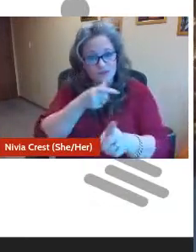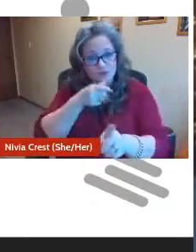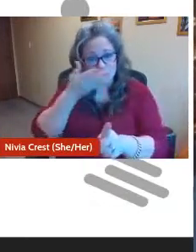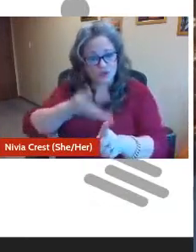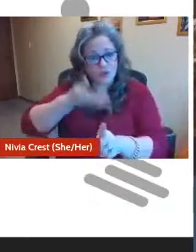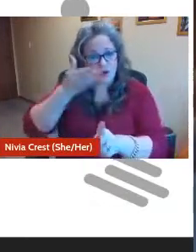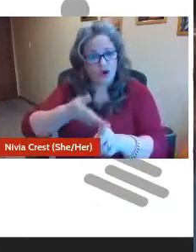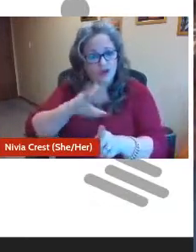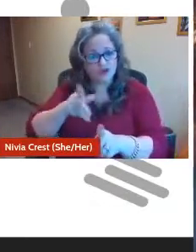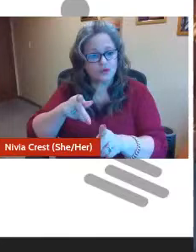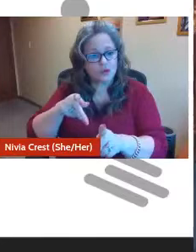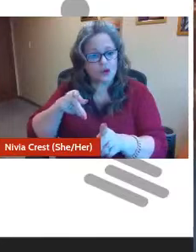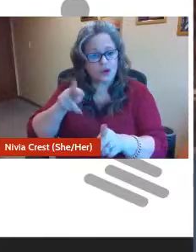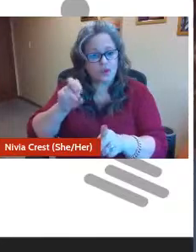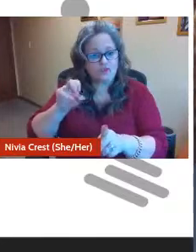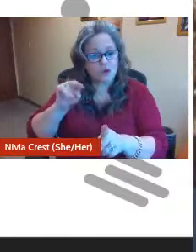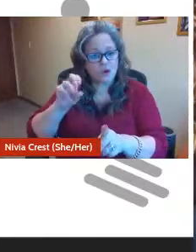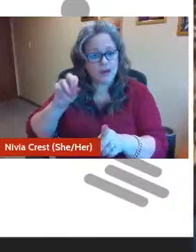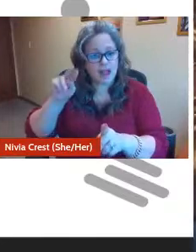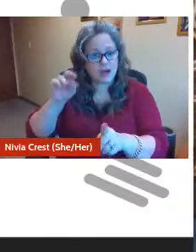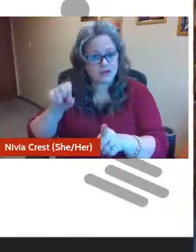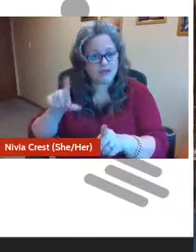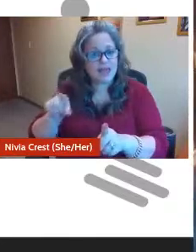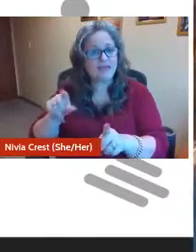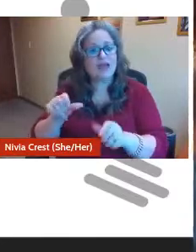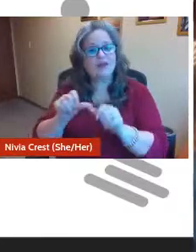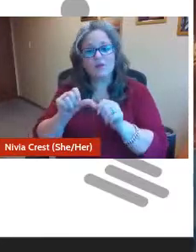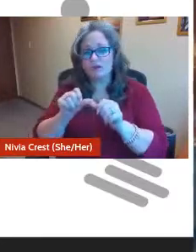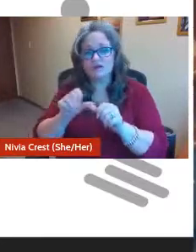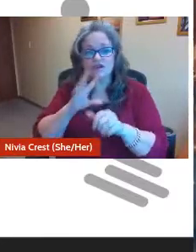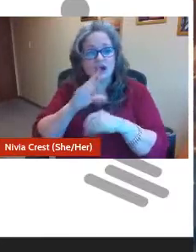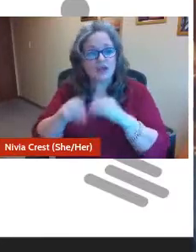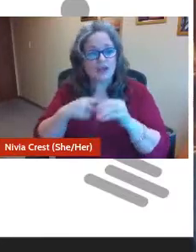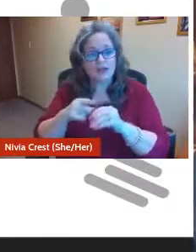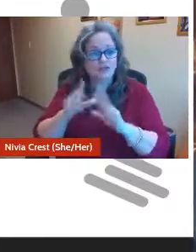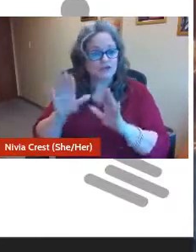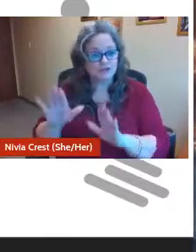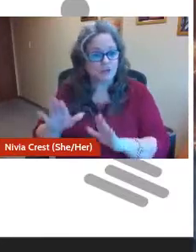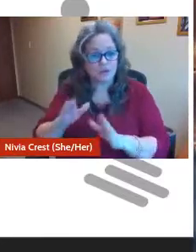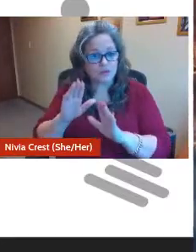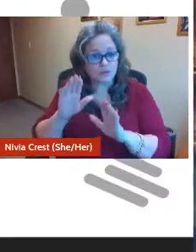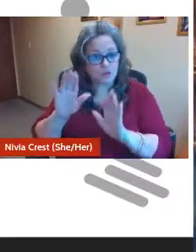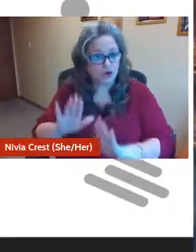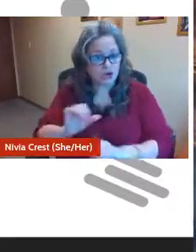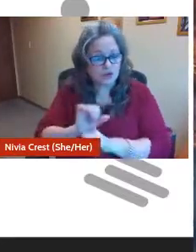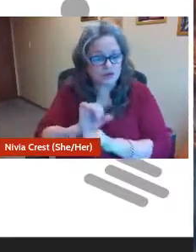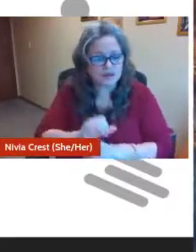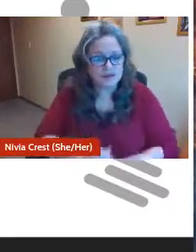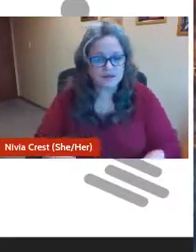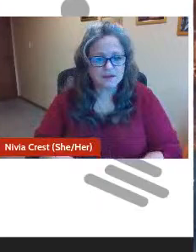your pronouns? And we will move on to your wonderful daughters today. Okay,